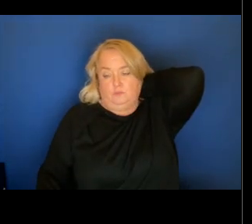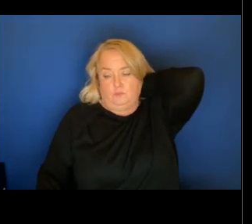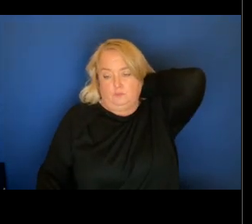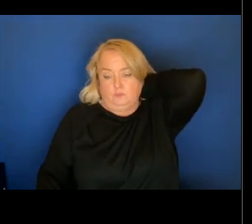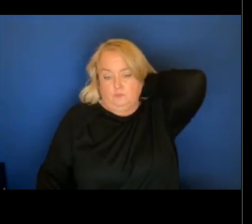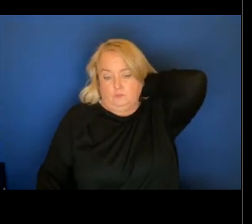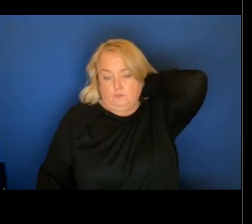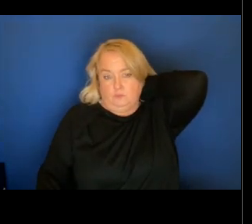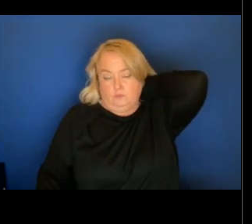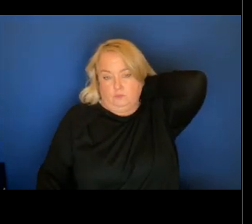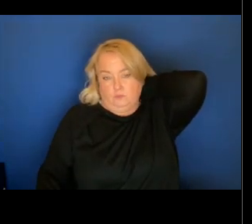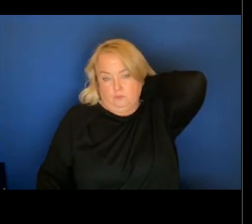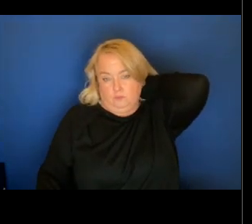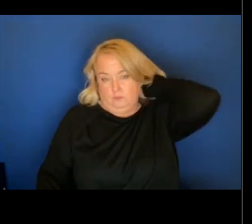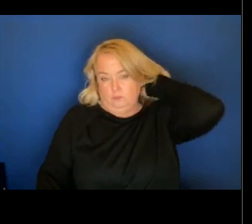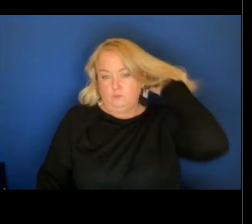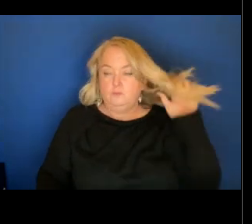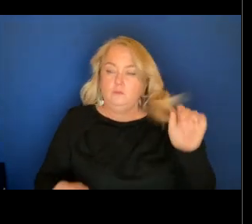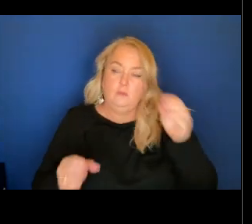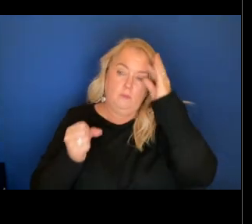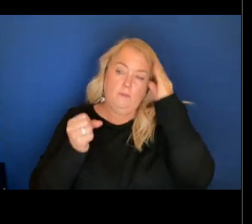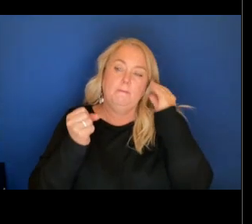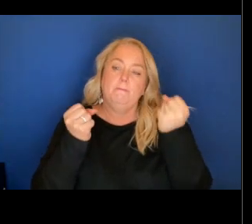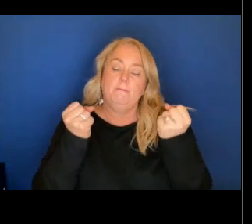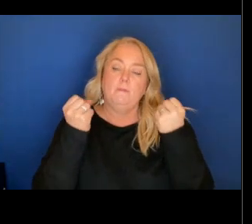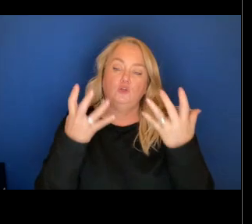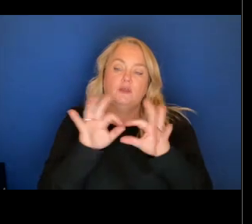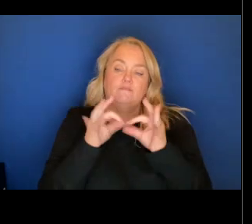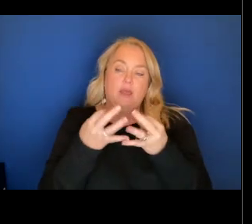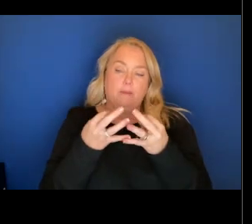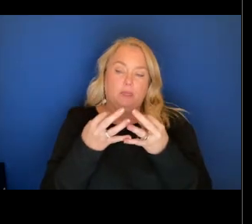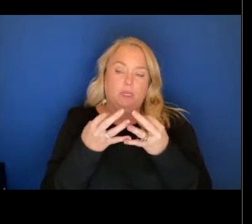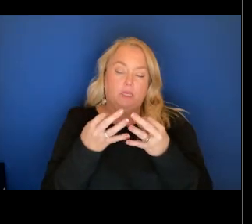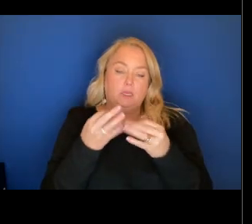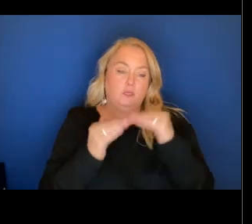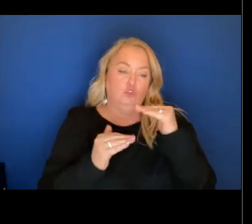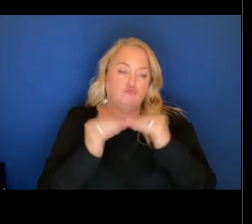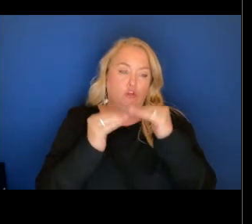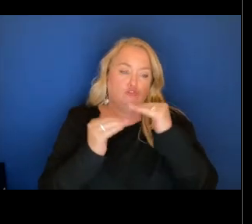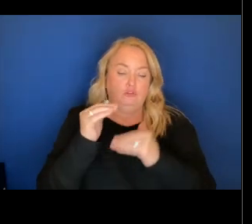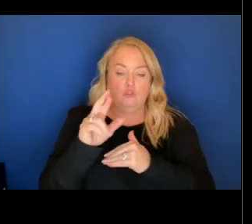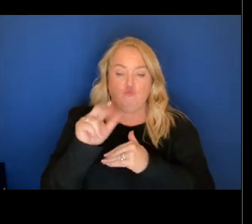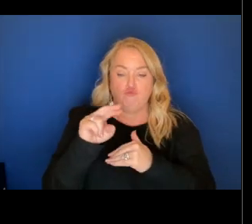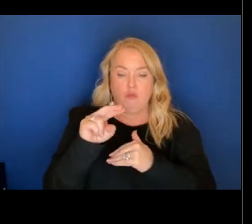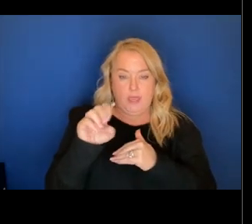is, in multifamily construction, ranges and